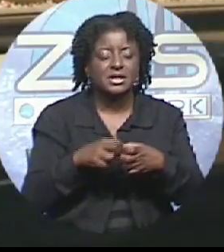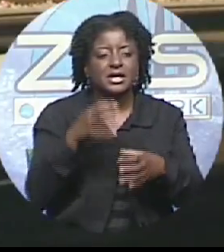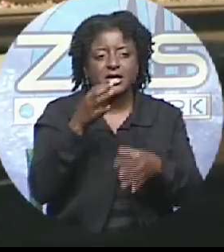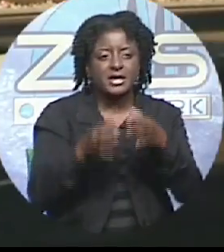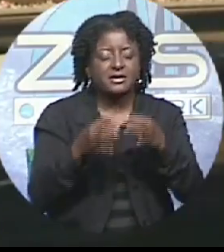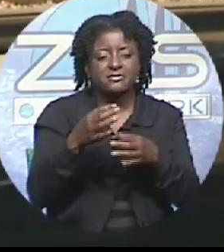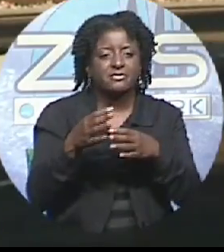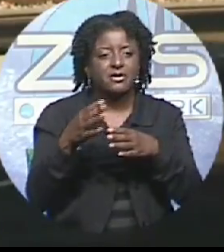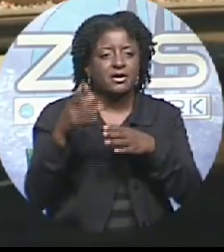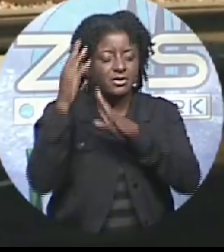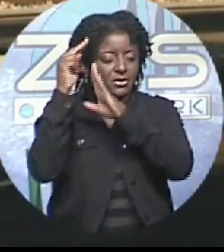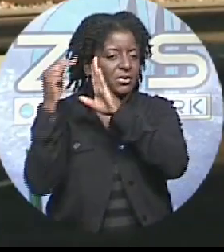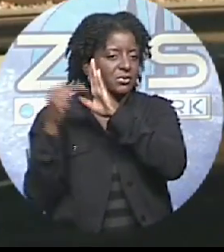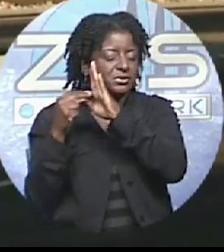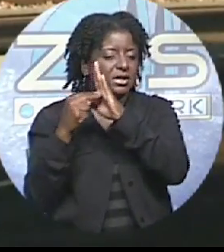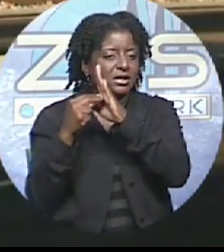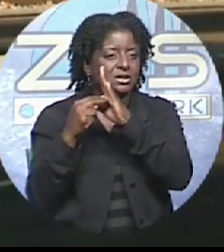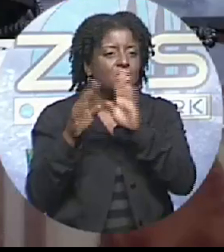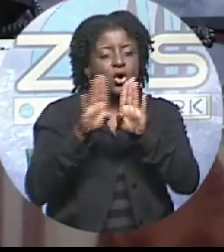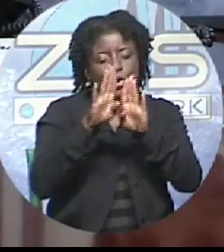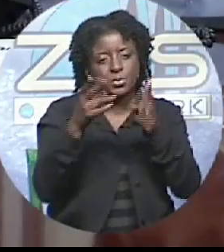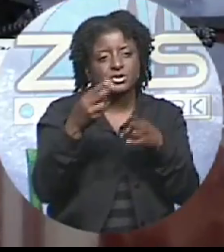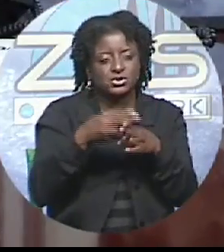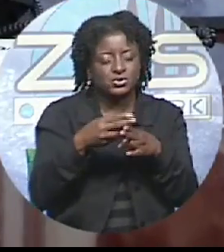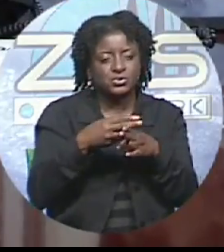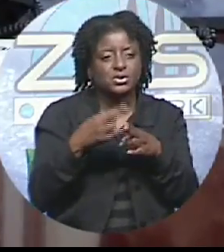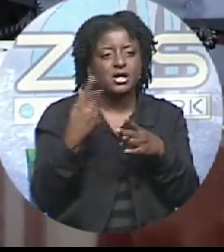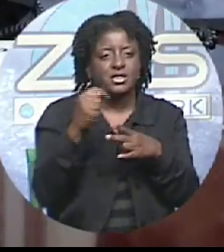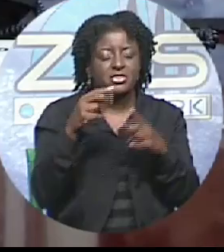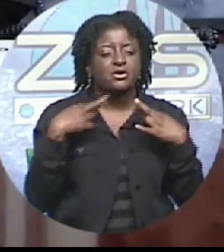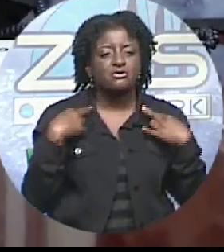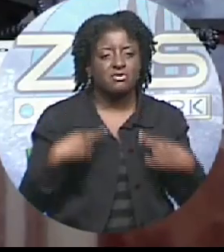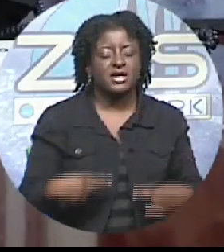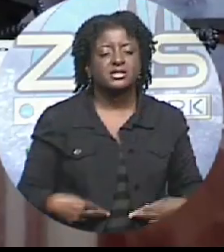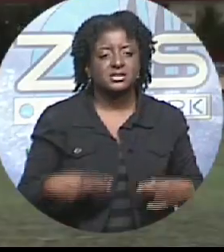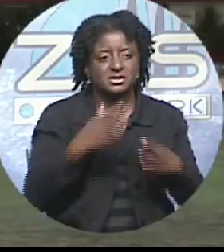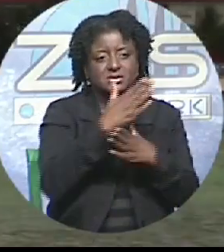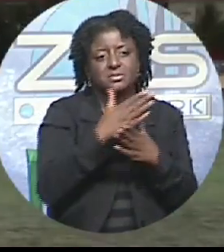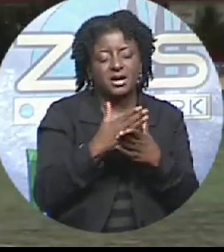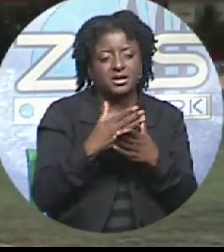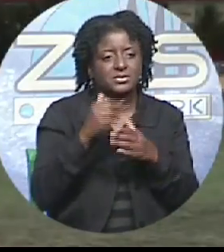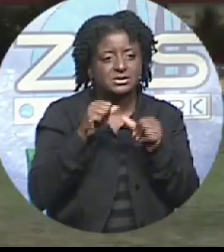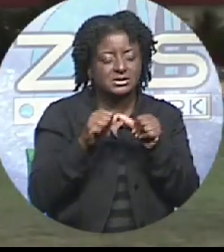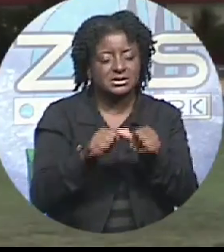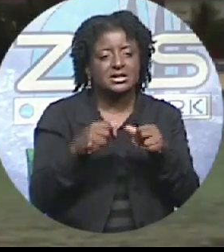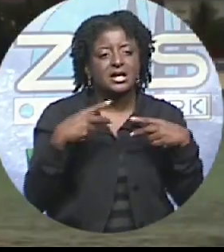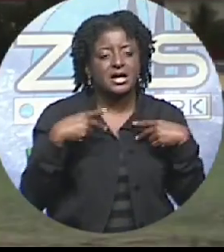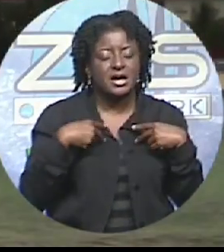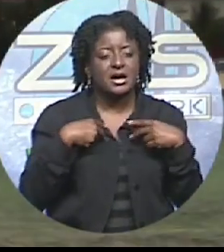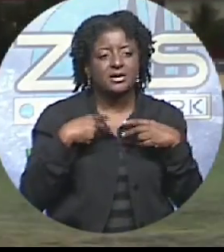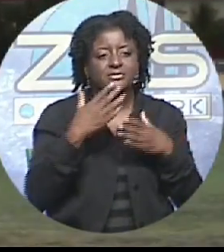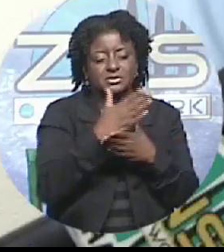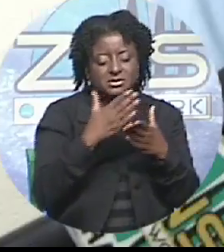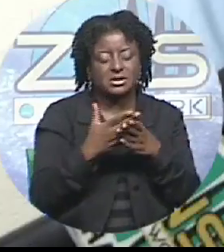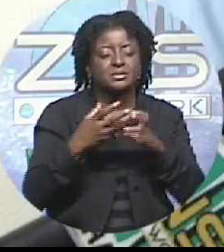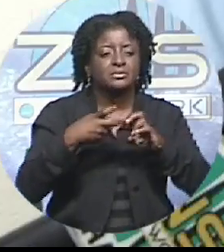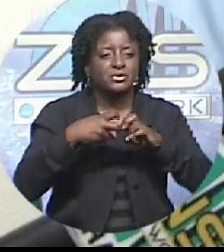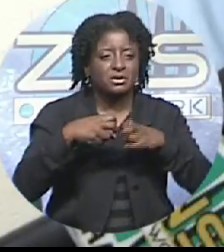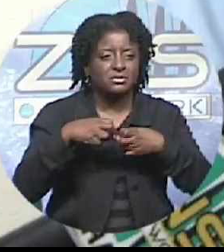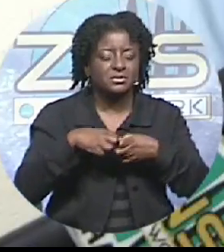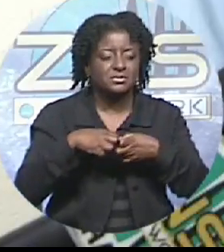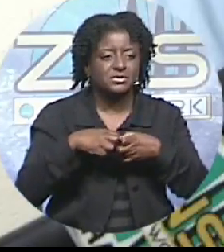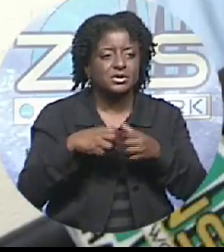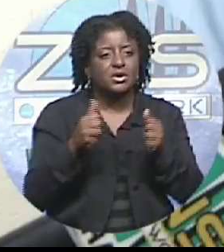Bahama is up and running anytime soon, the residence aspect of the project will still likely experience some fallout. As